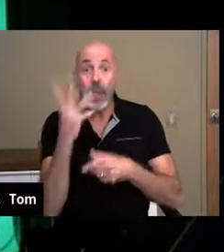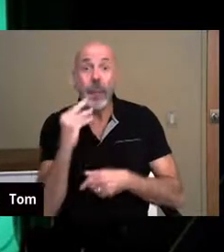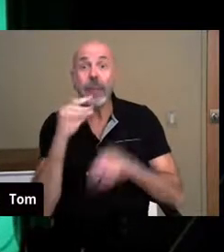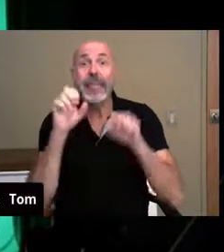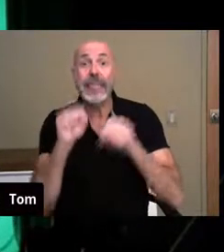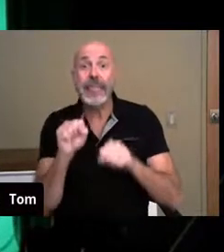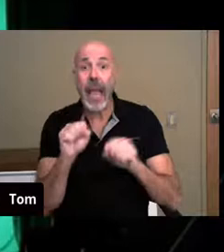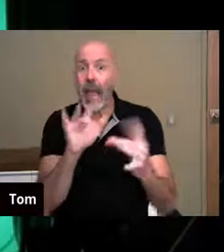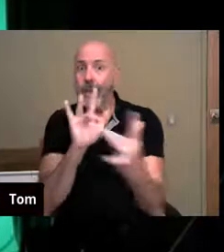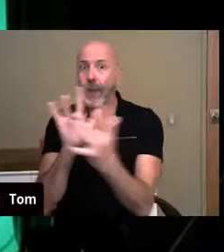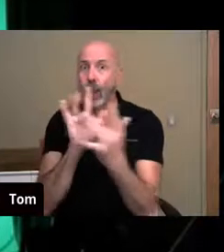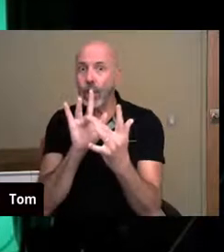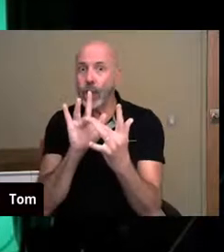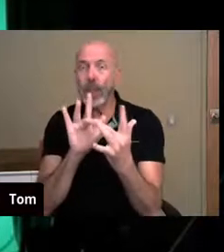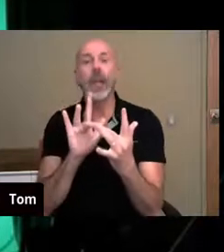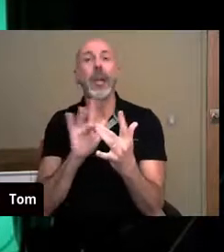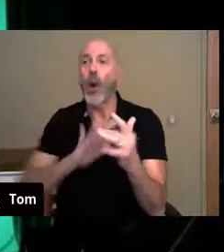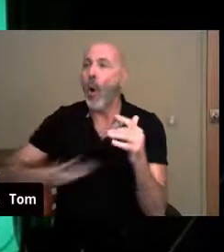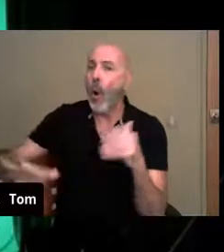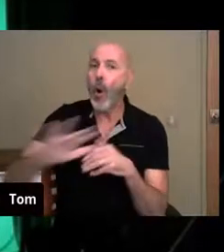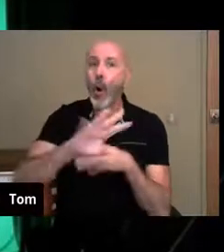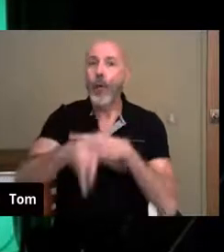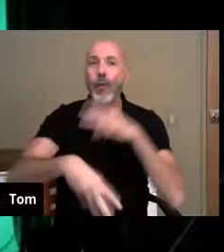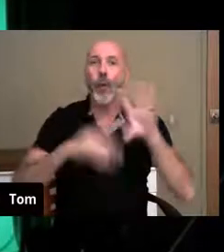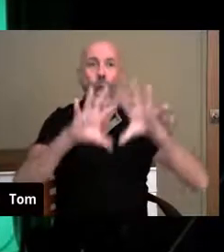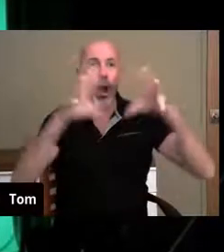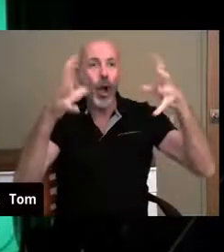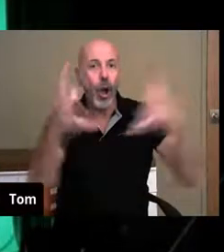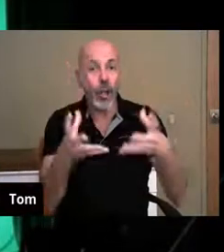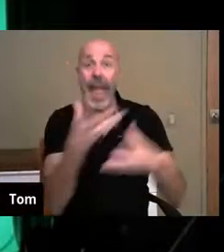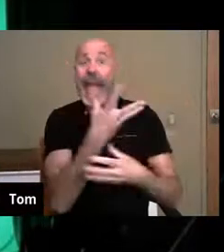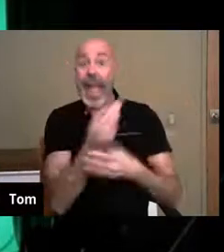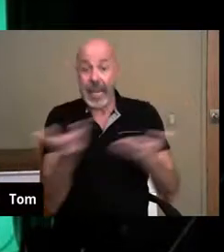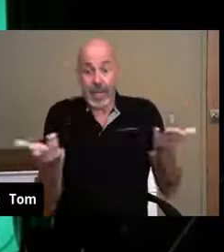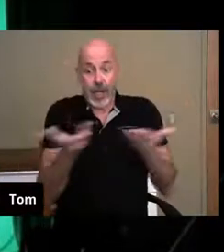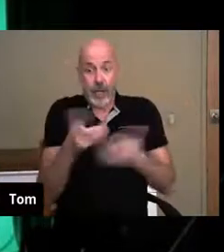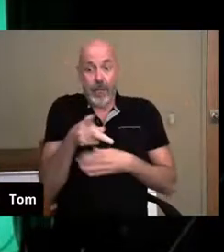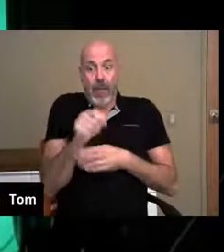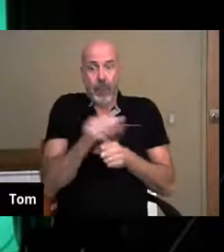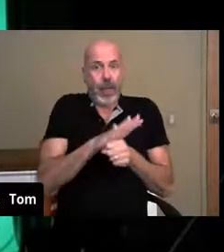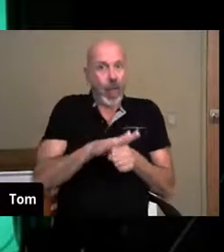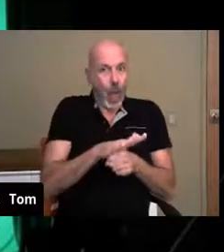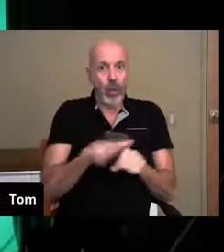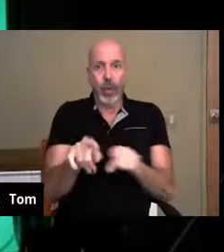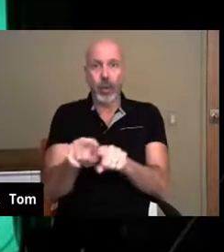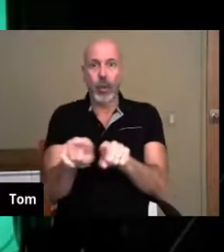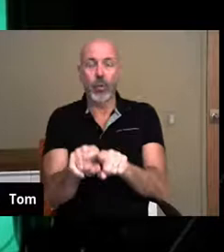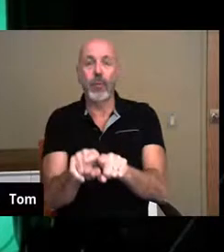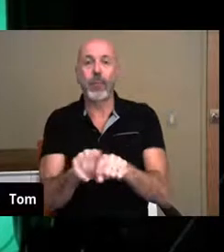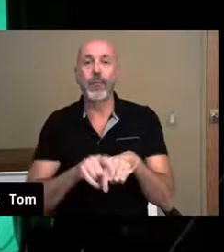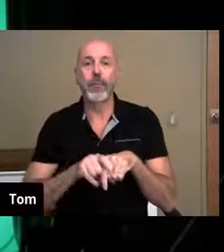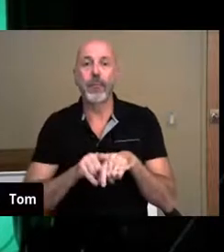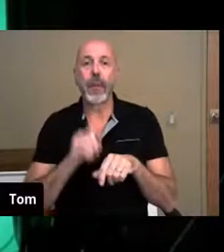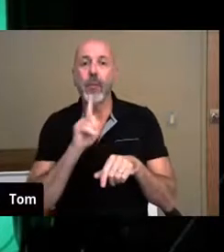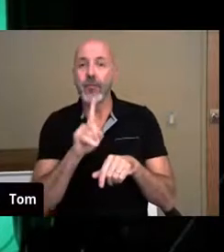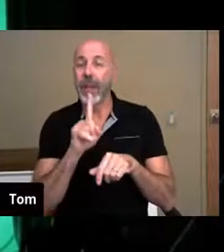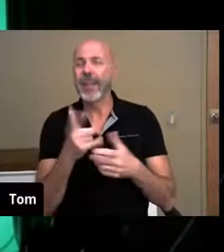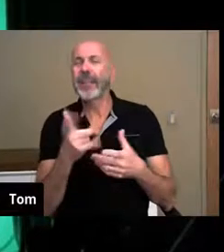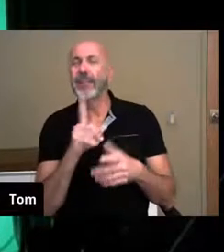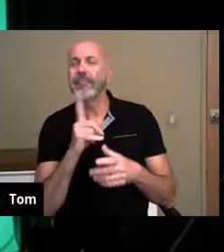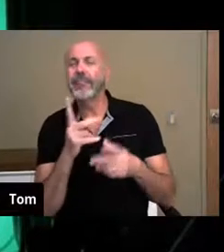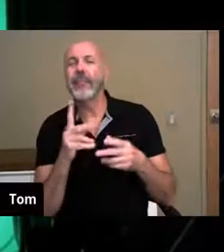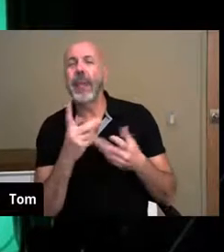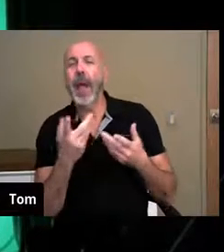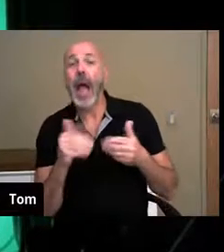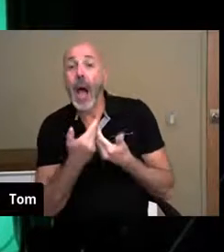virtually around the world and here in Palm Springs. It's one of the participate on your own